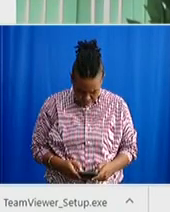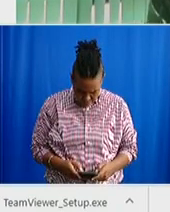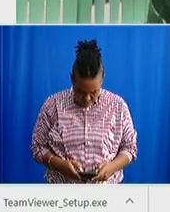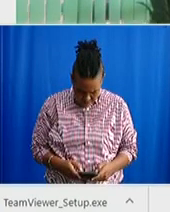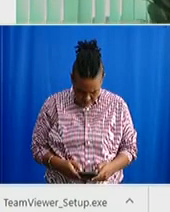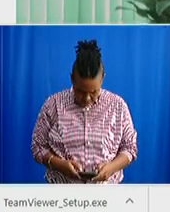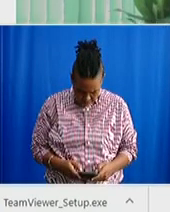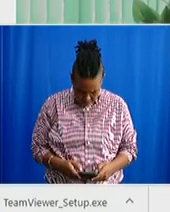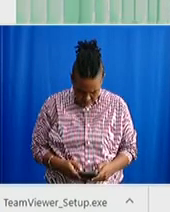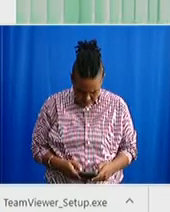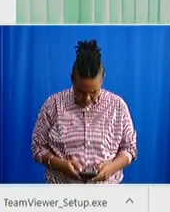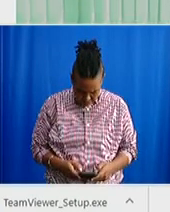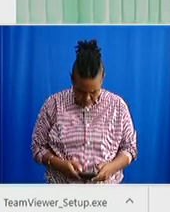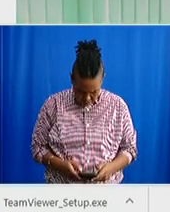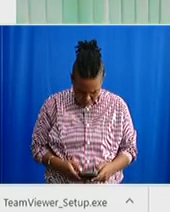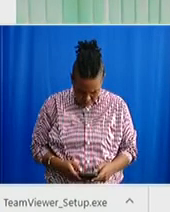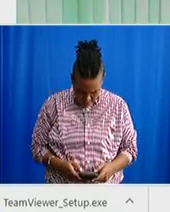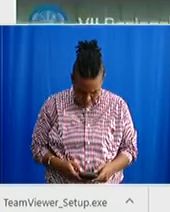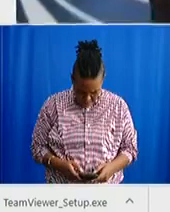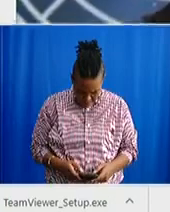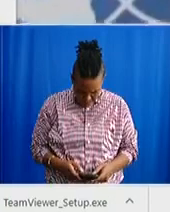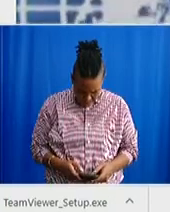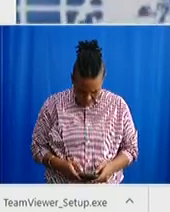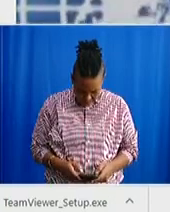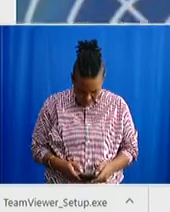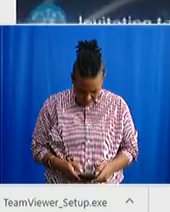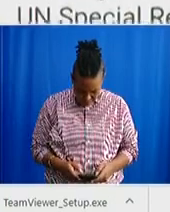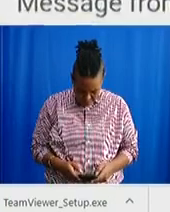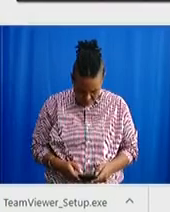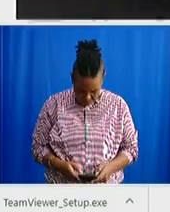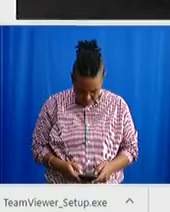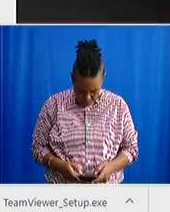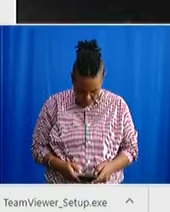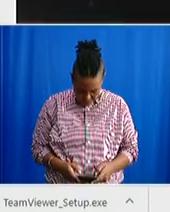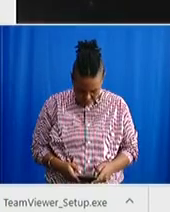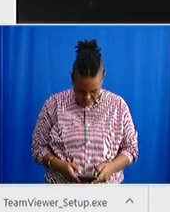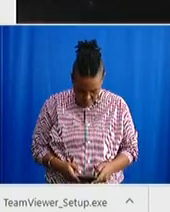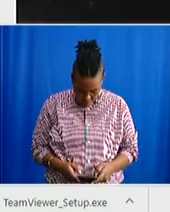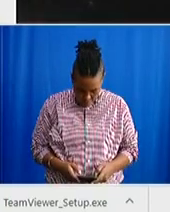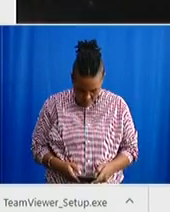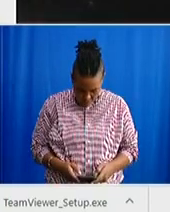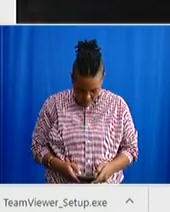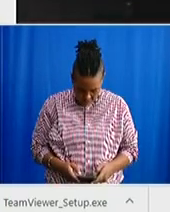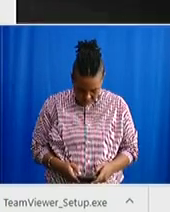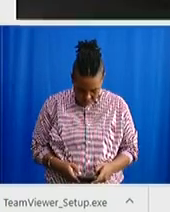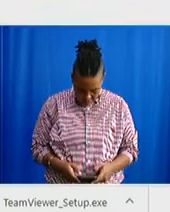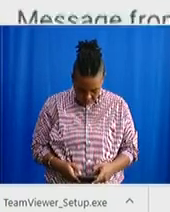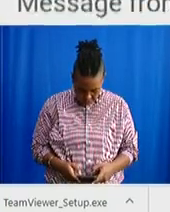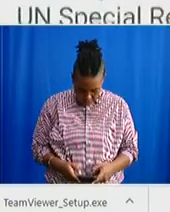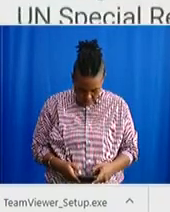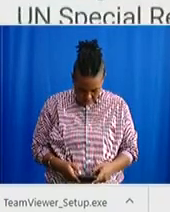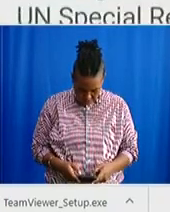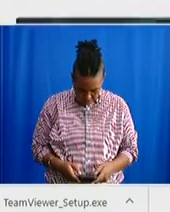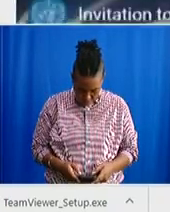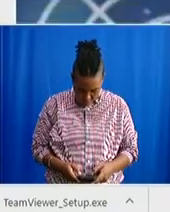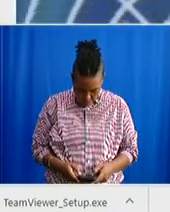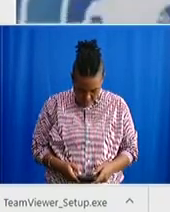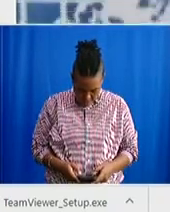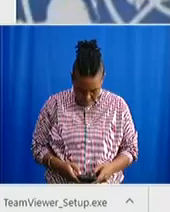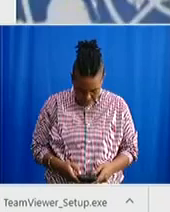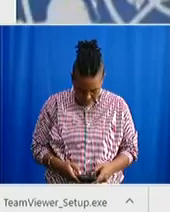3 main organizing institutions, the Ministry of Local Government and Community